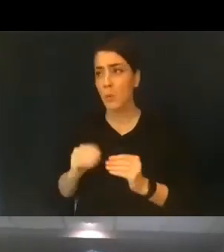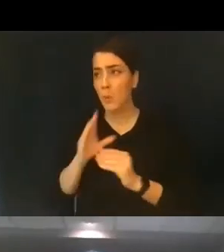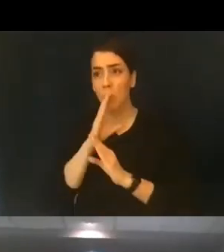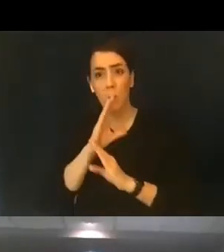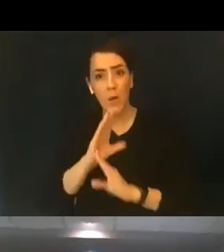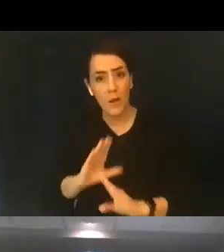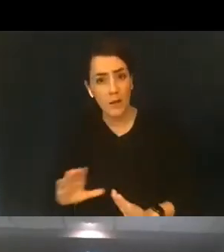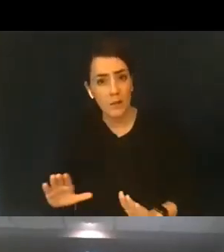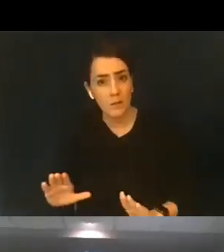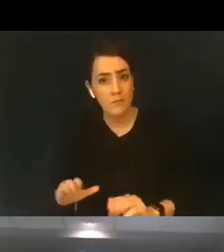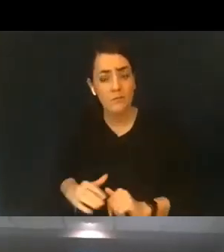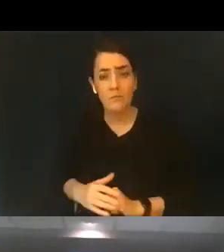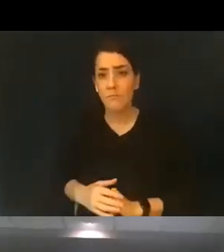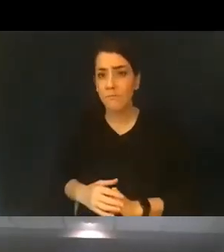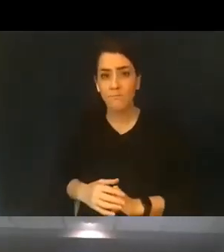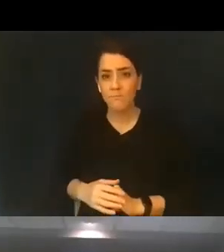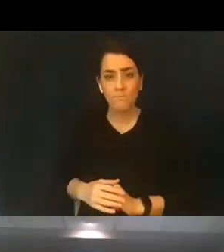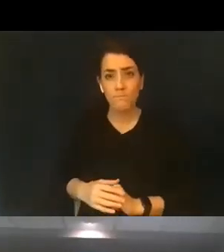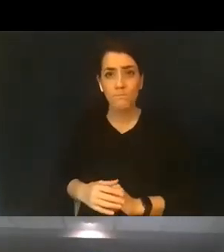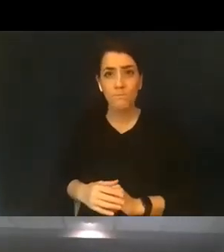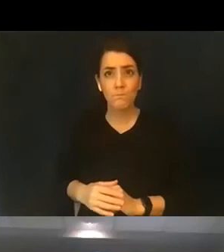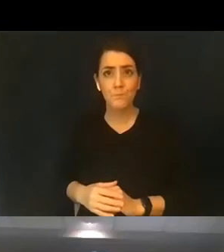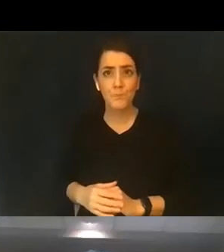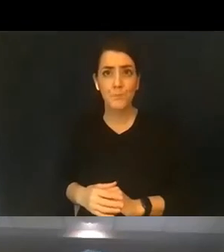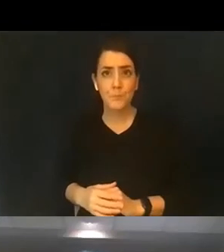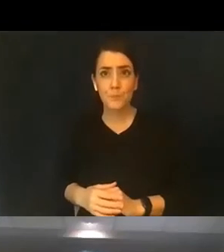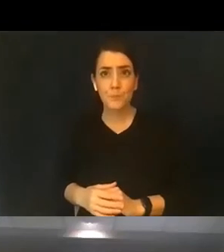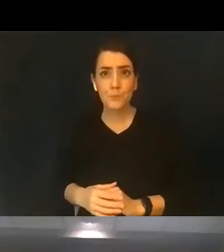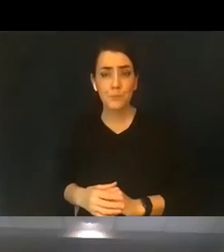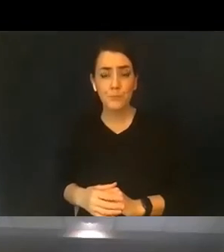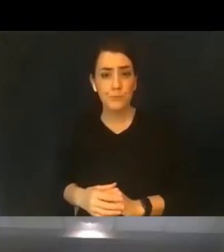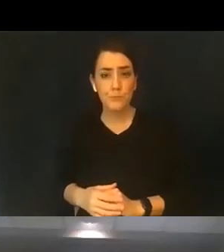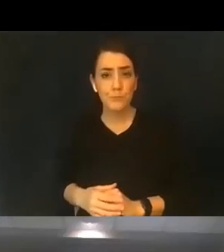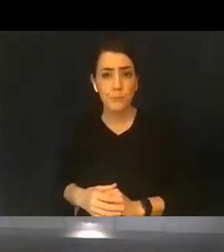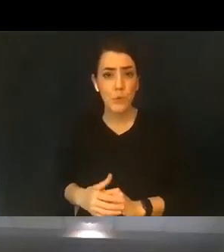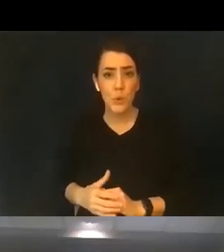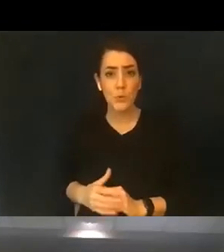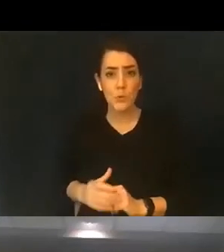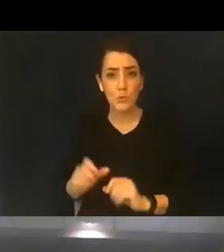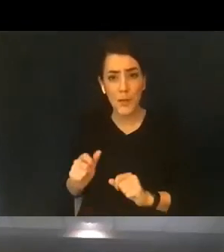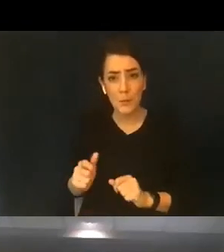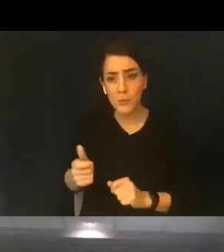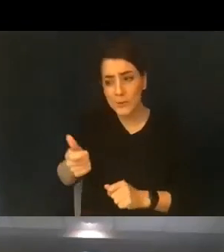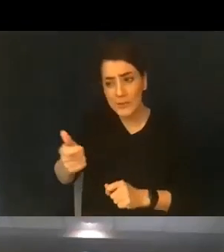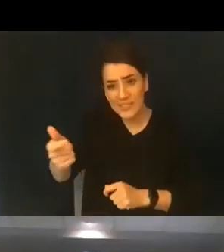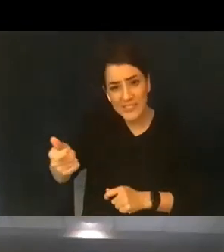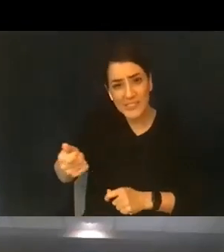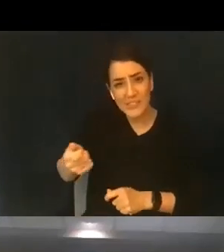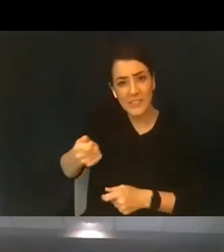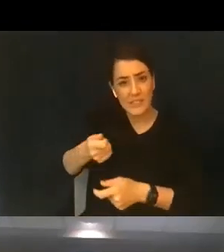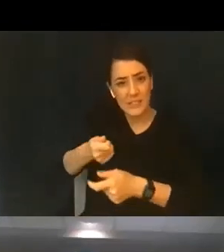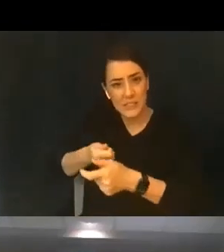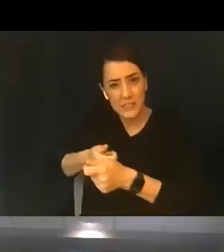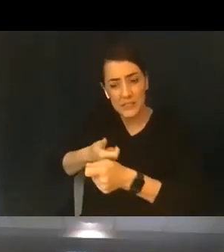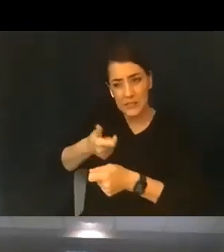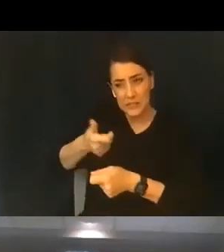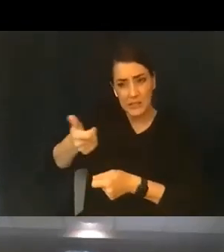Cambodian people in general don't really embrace this idea of